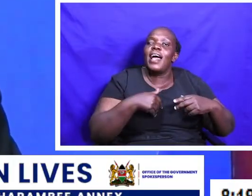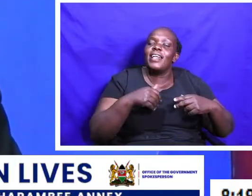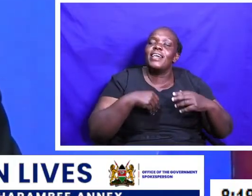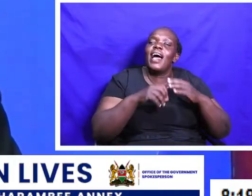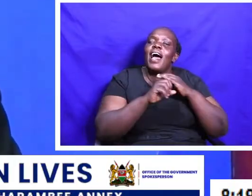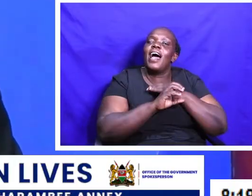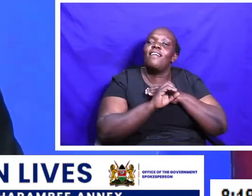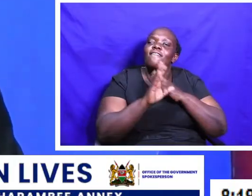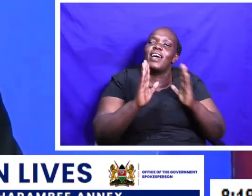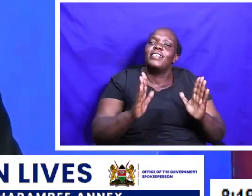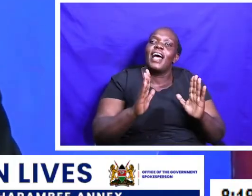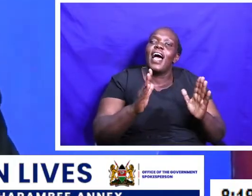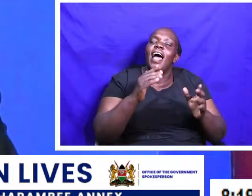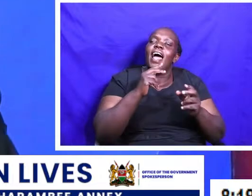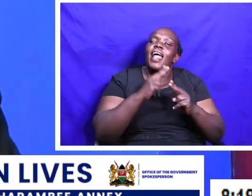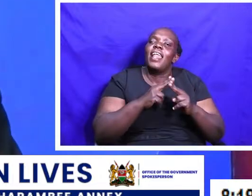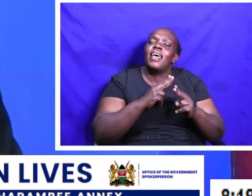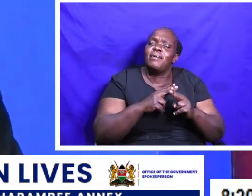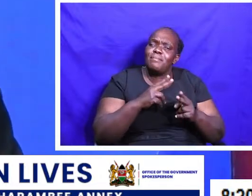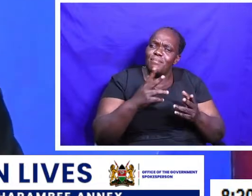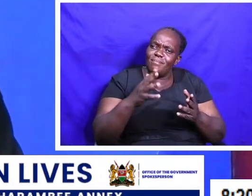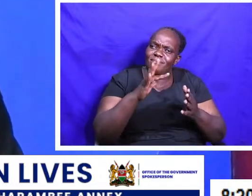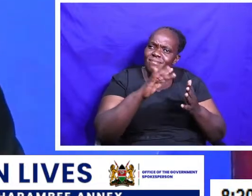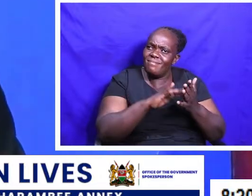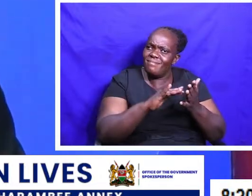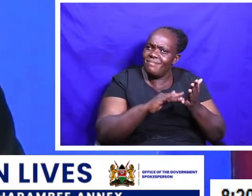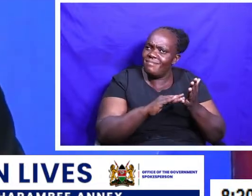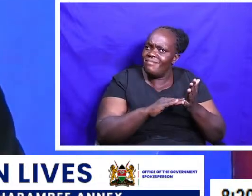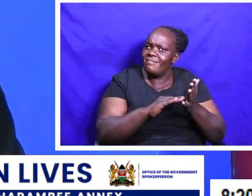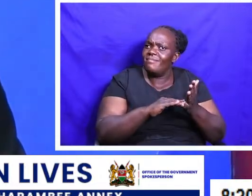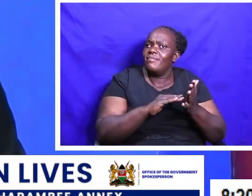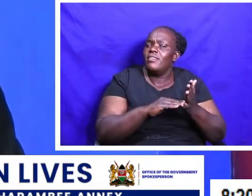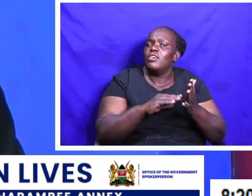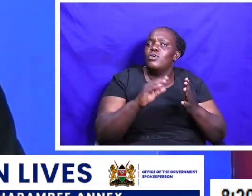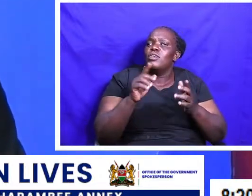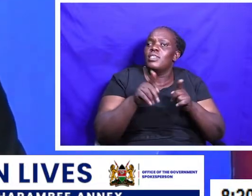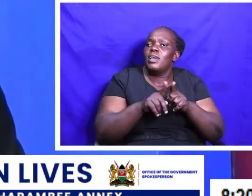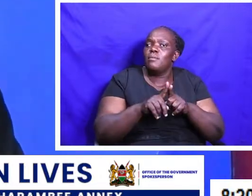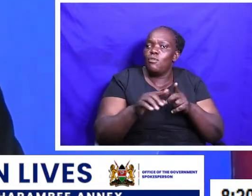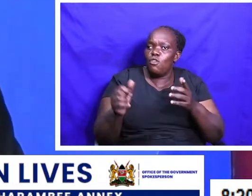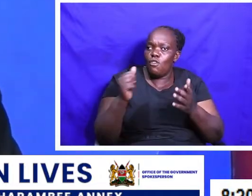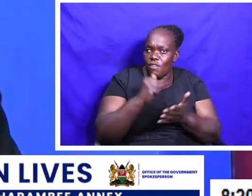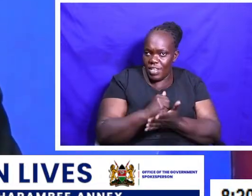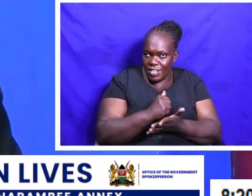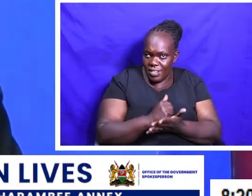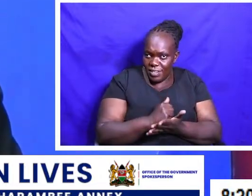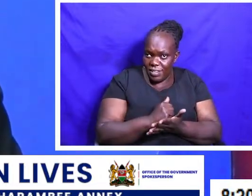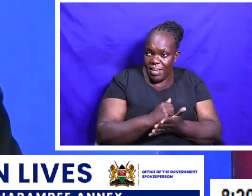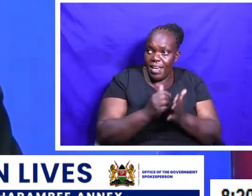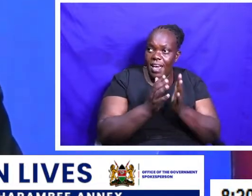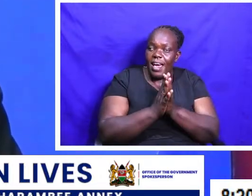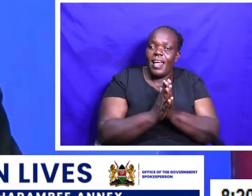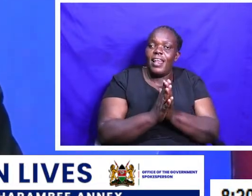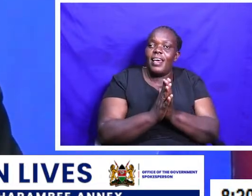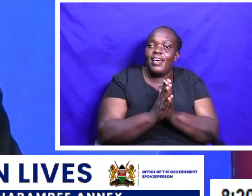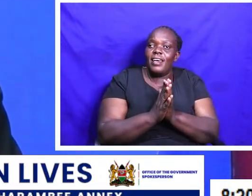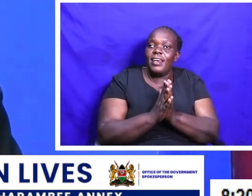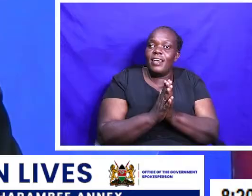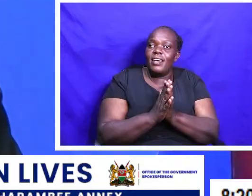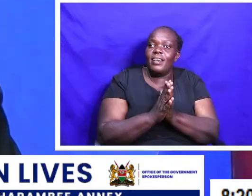one of our advisor called Steve Otin, actually. He's in charge of, he's advisor on cooperatives. Okay. And